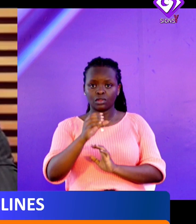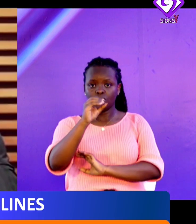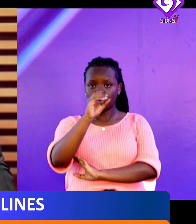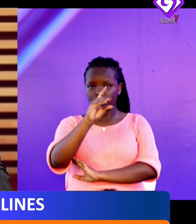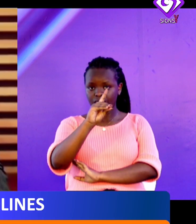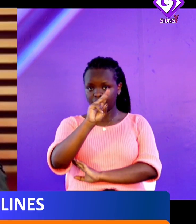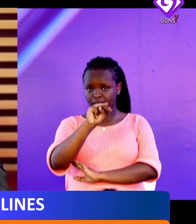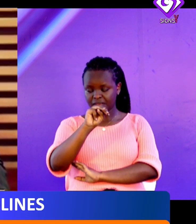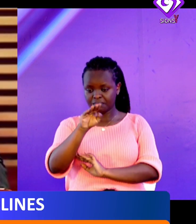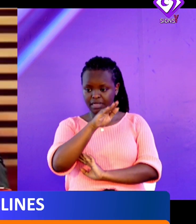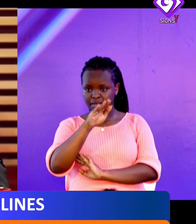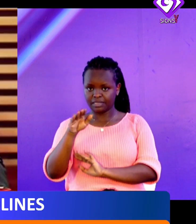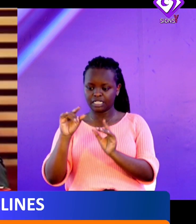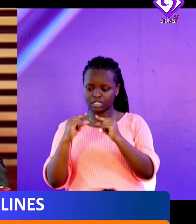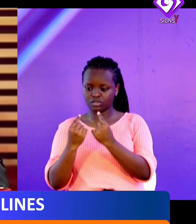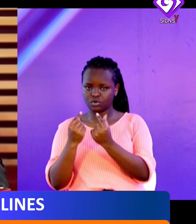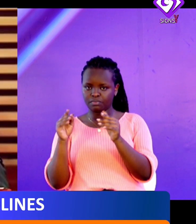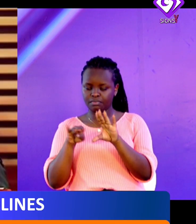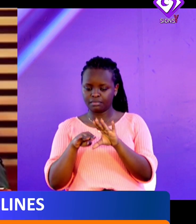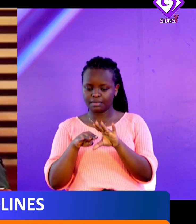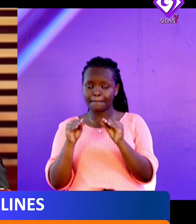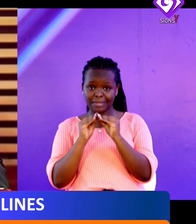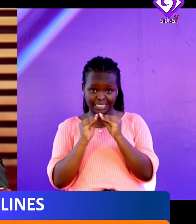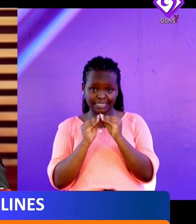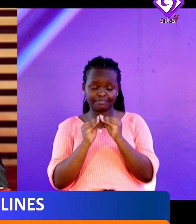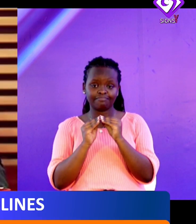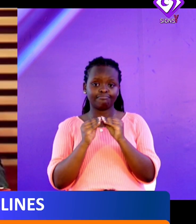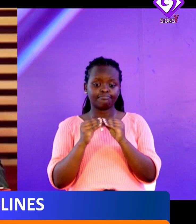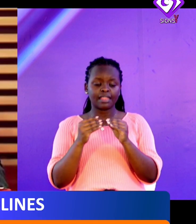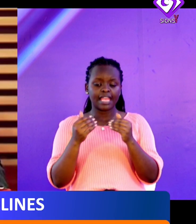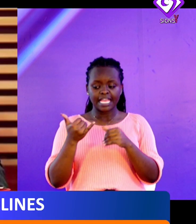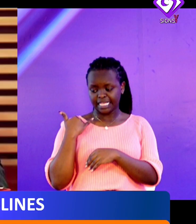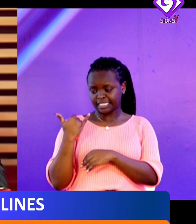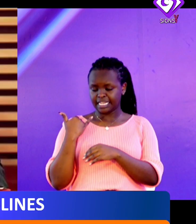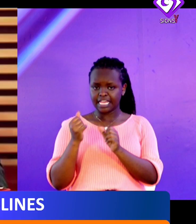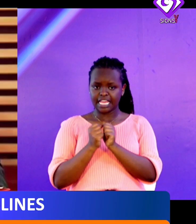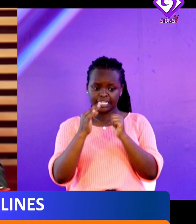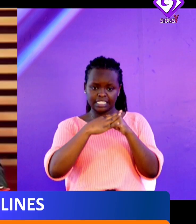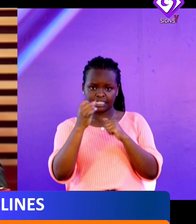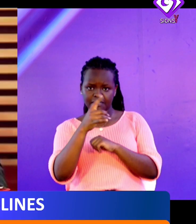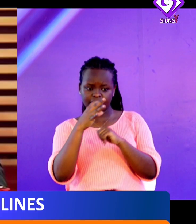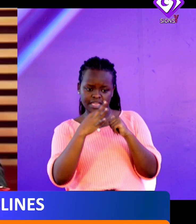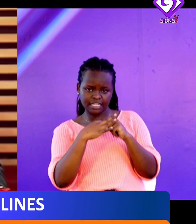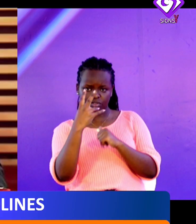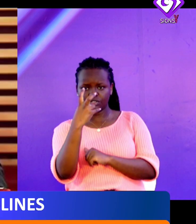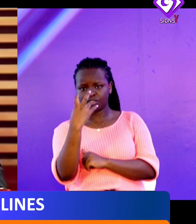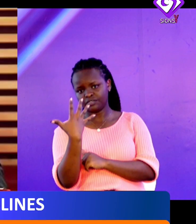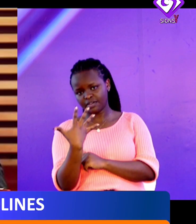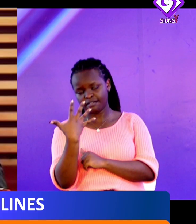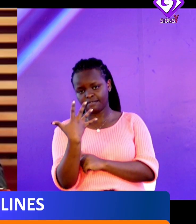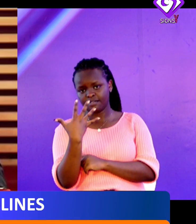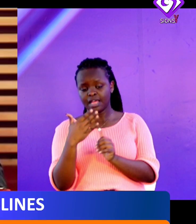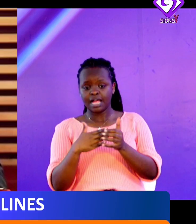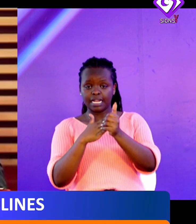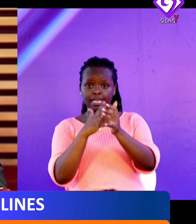ODM Parliamentary Group meeting held yesterday, 18th August 2025, that was presided over by